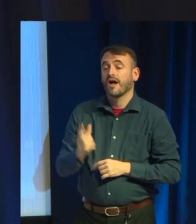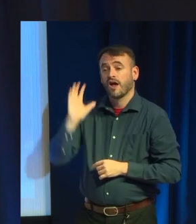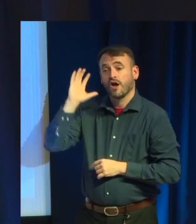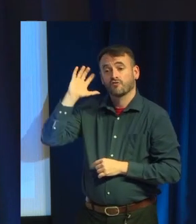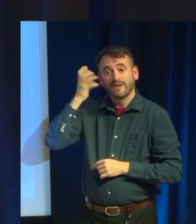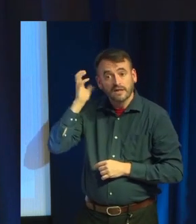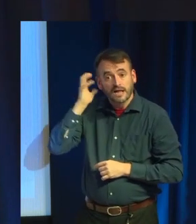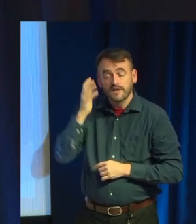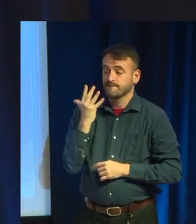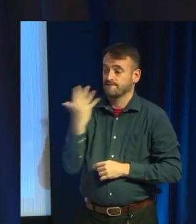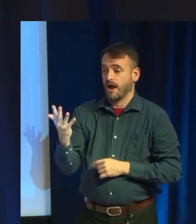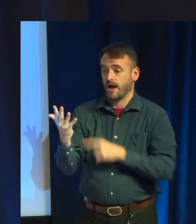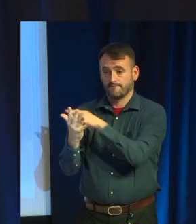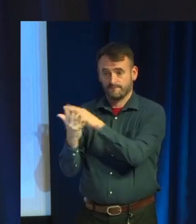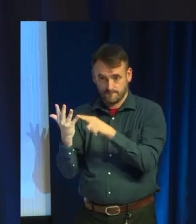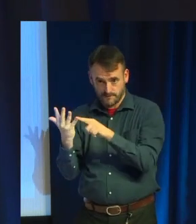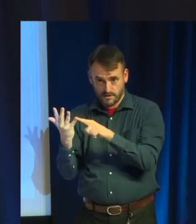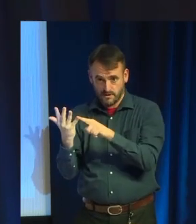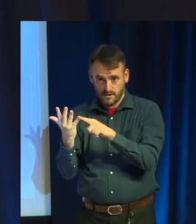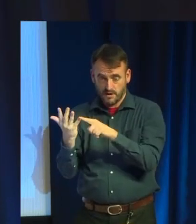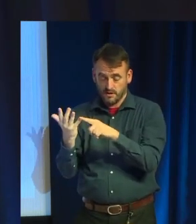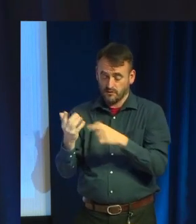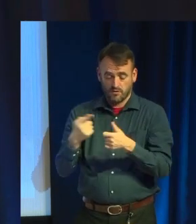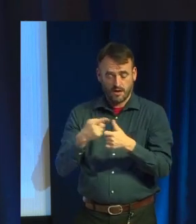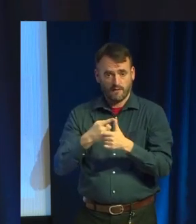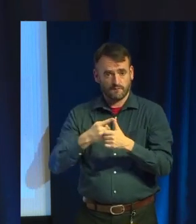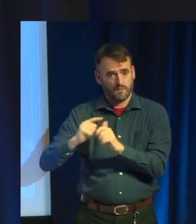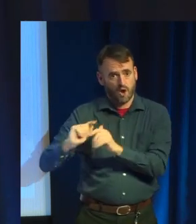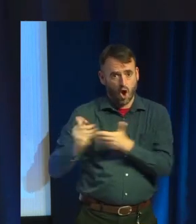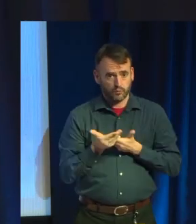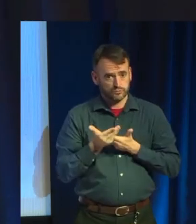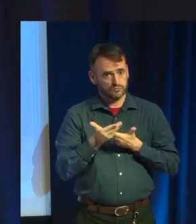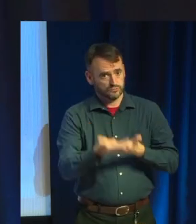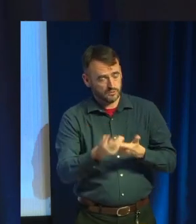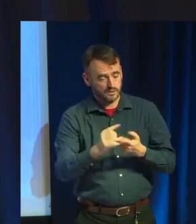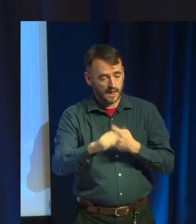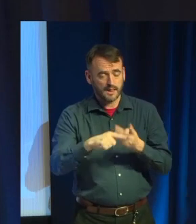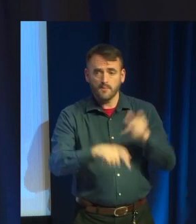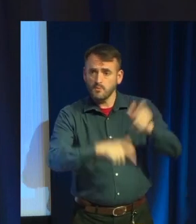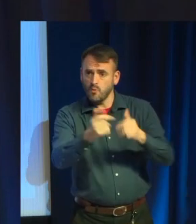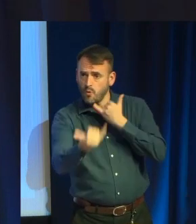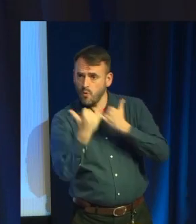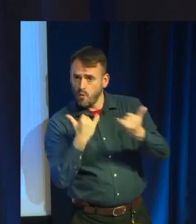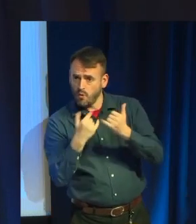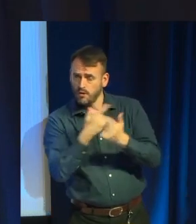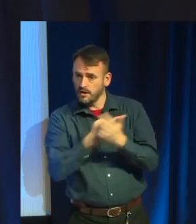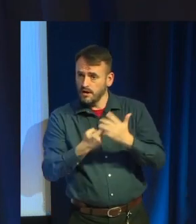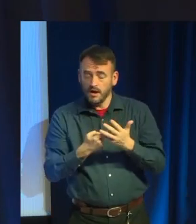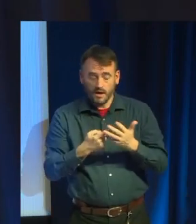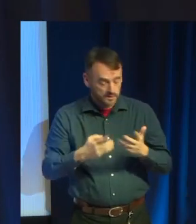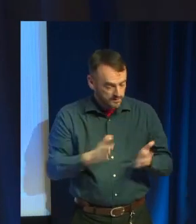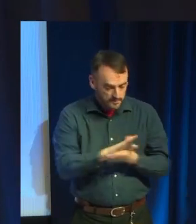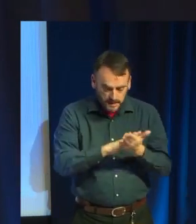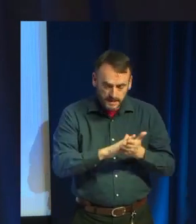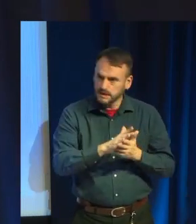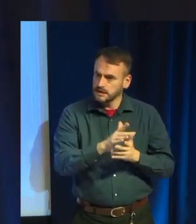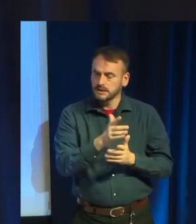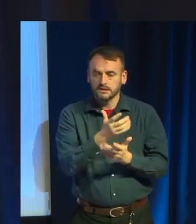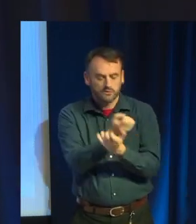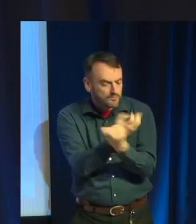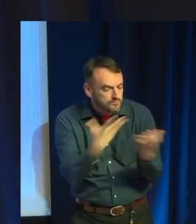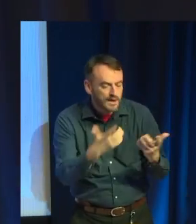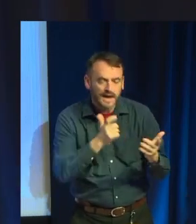have hosts, you have people who call in. Eventually, it turned out to be over 20 characters. And